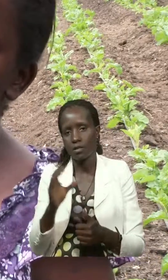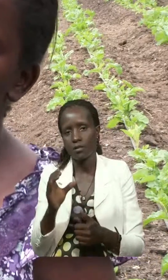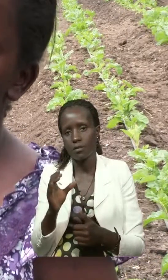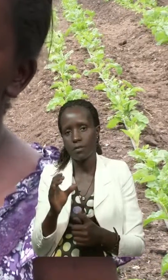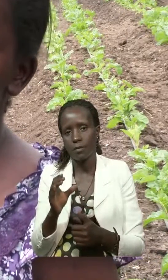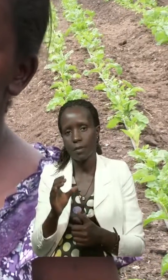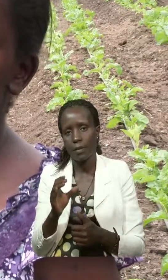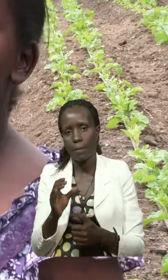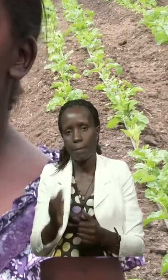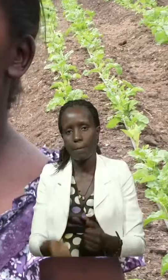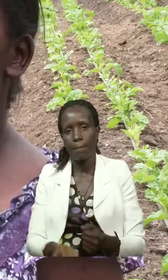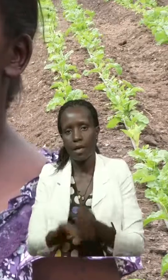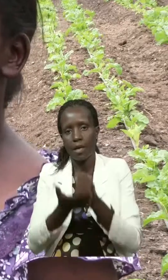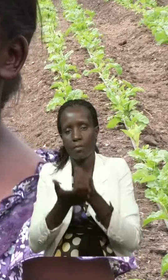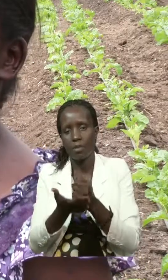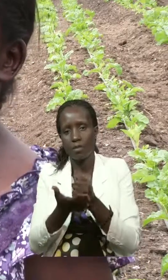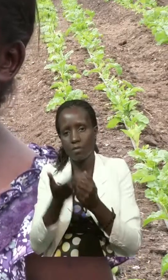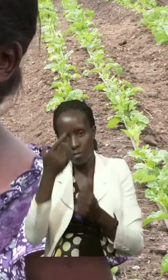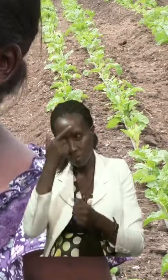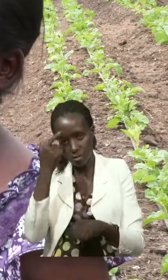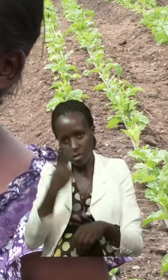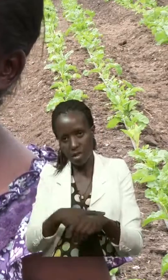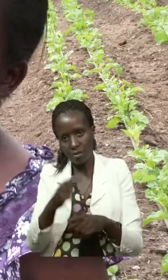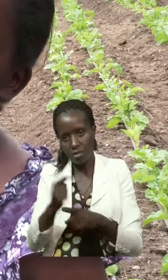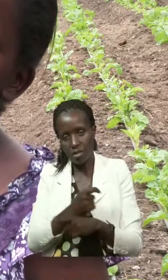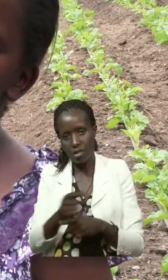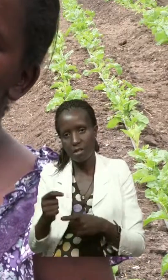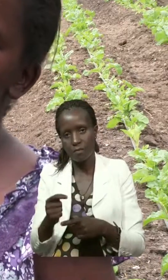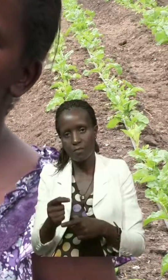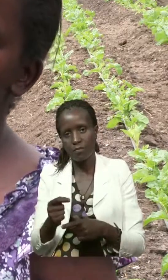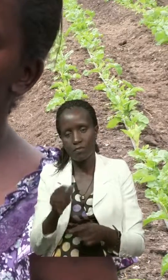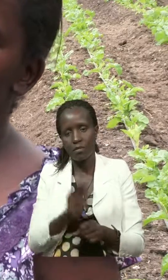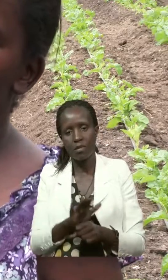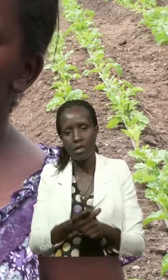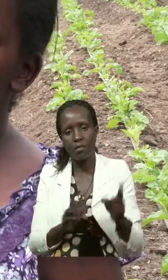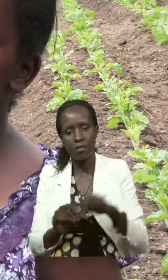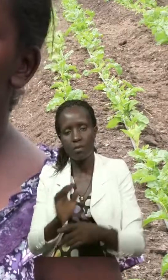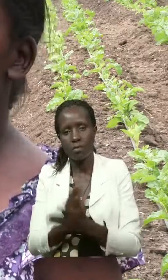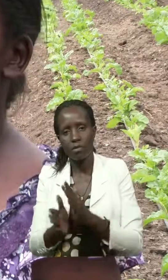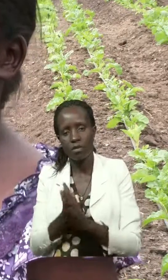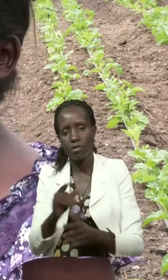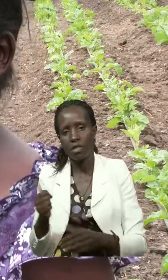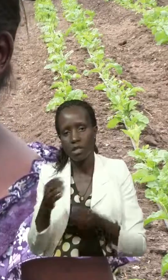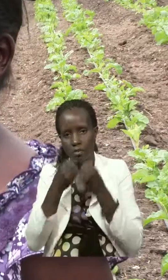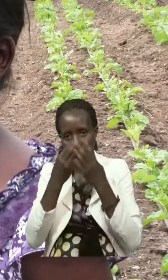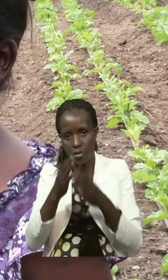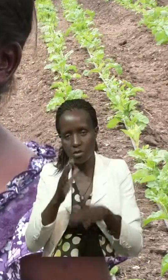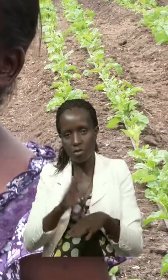clients, and it's helping them because as they train, most of them, they have come to the prison without any knowledge of